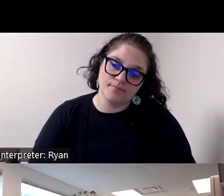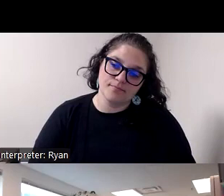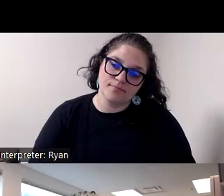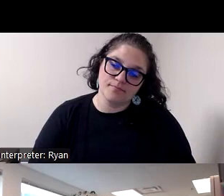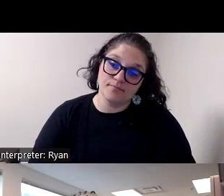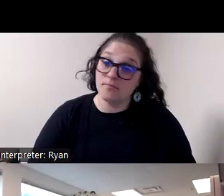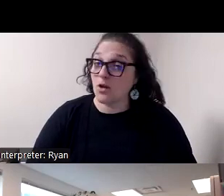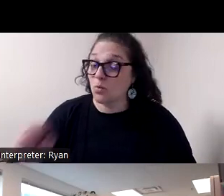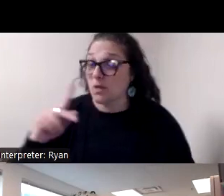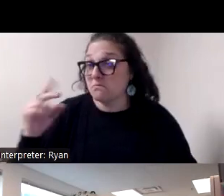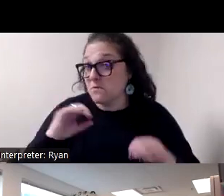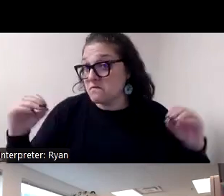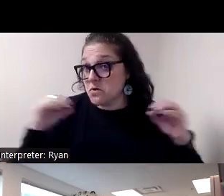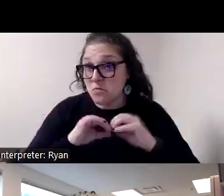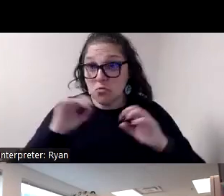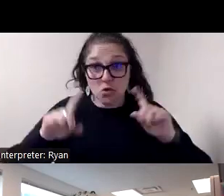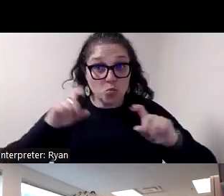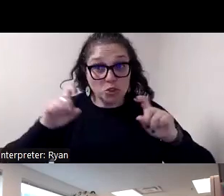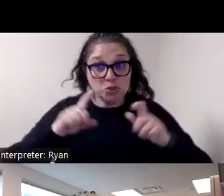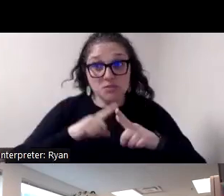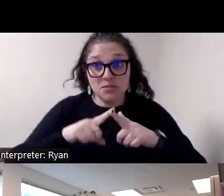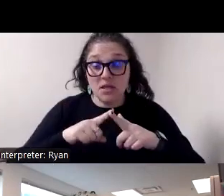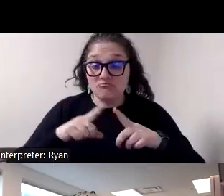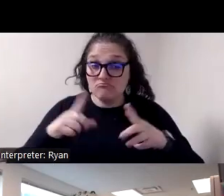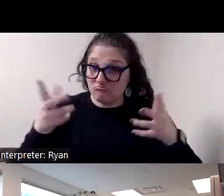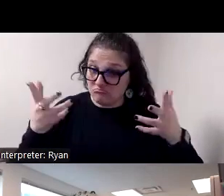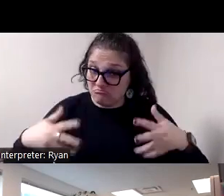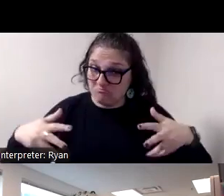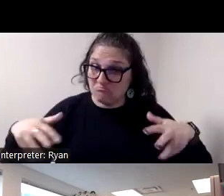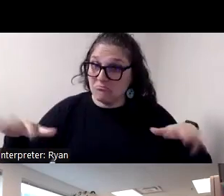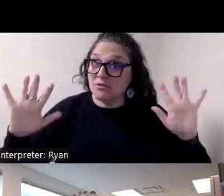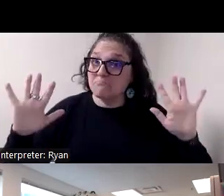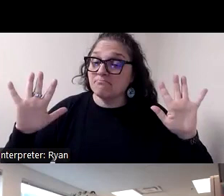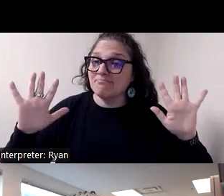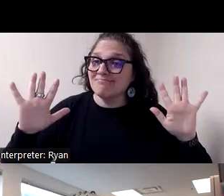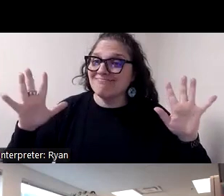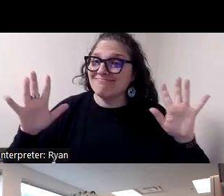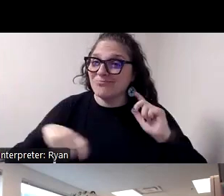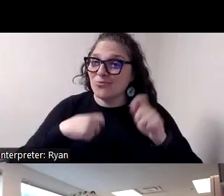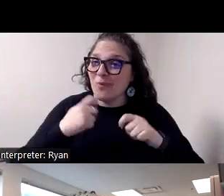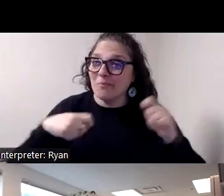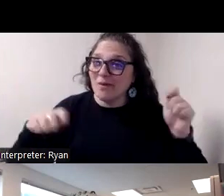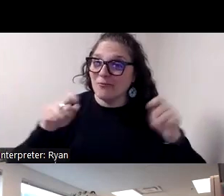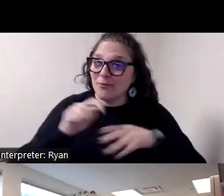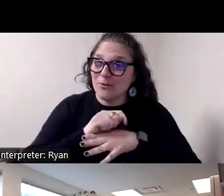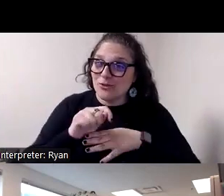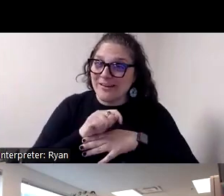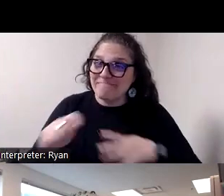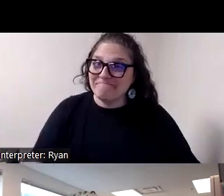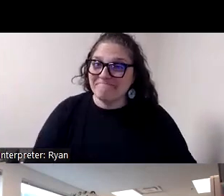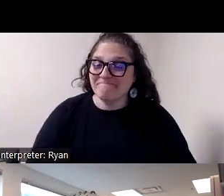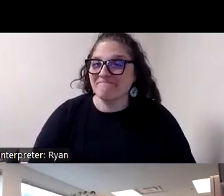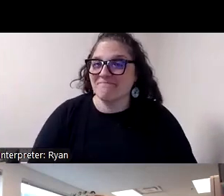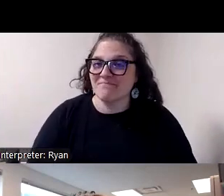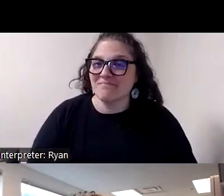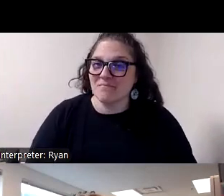So if there's no other questions, I guess that will conclude our training.